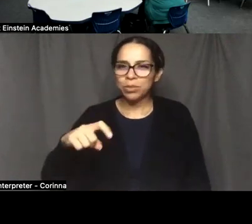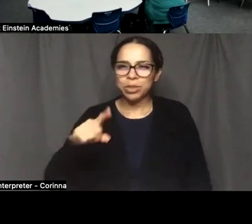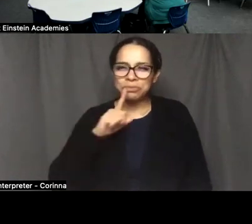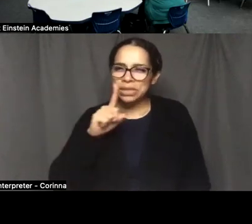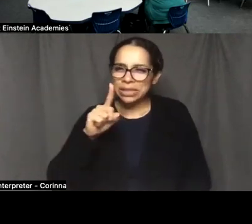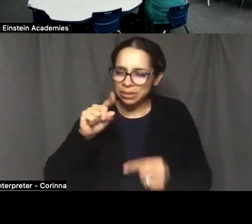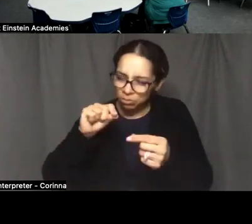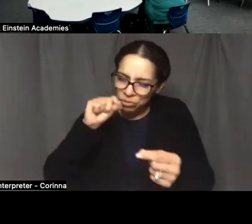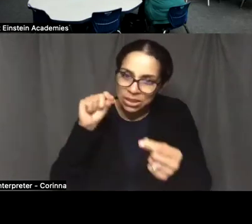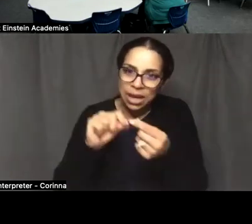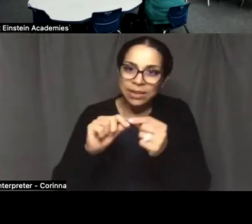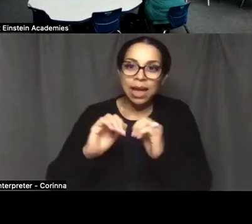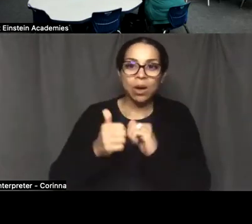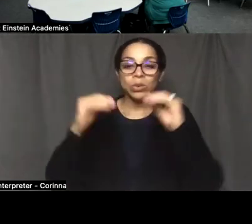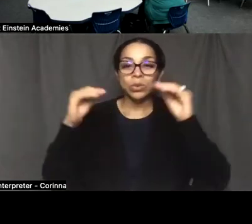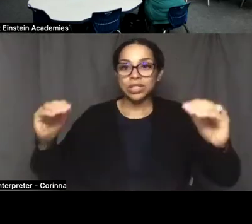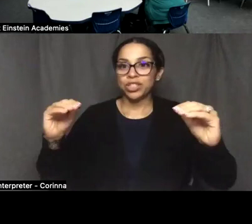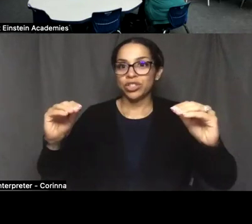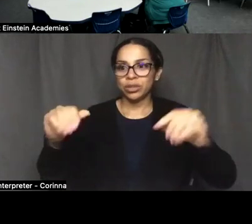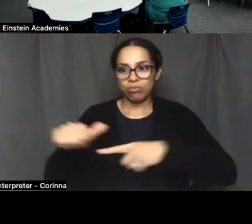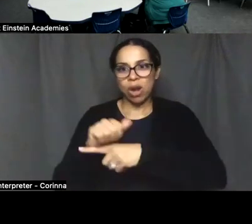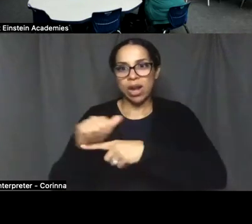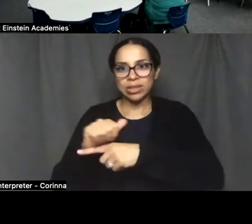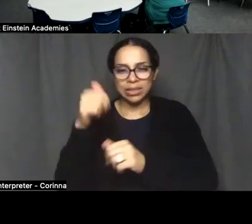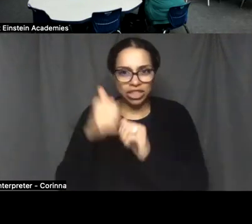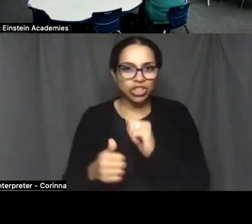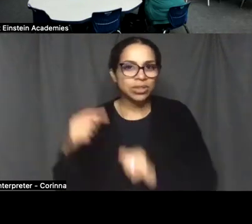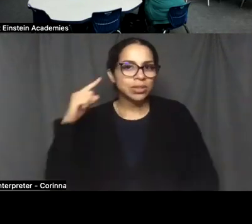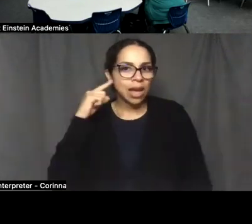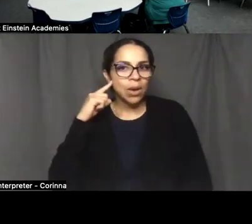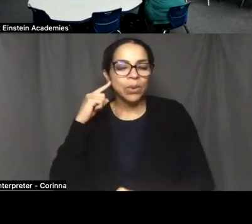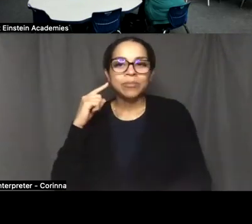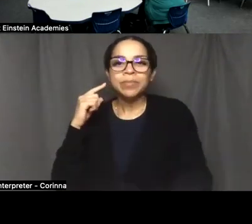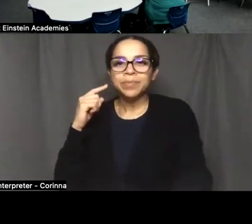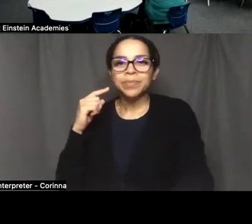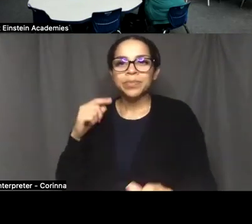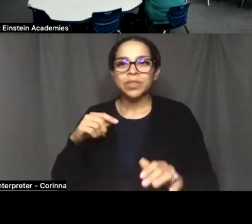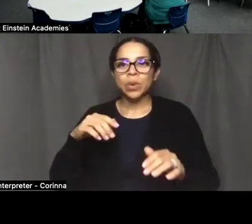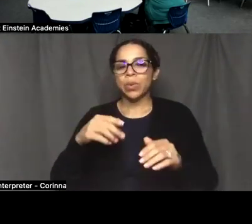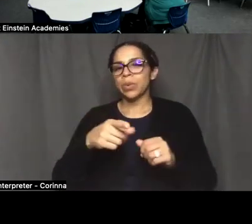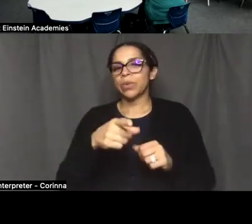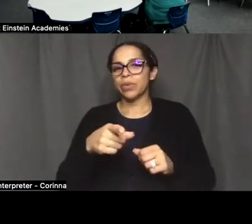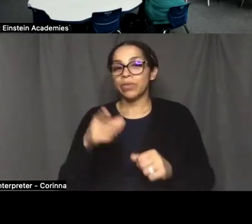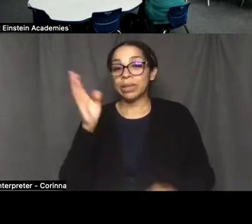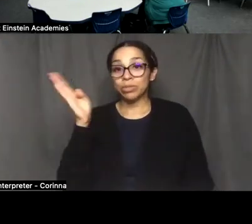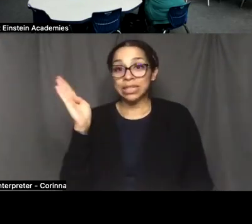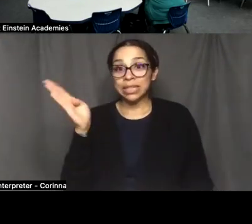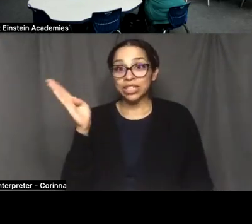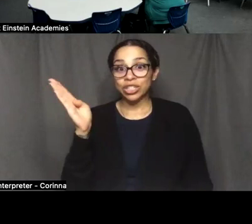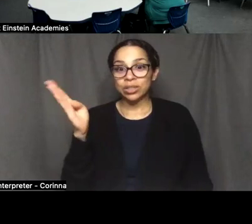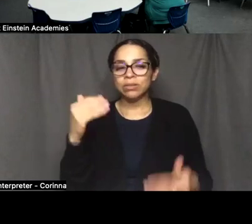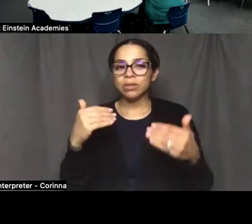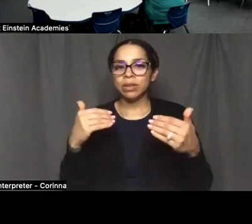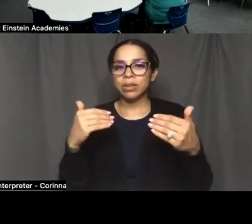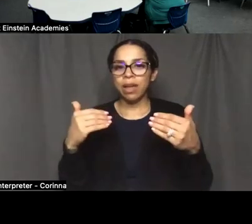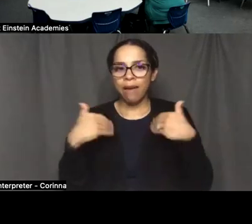teaching and practicing those sounds. So there's at the end of this presentation, there is not only the